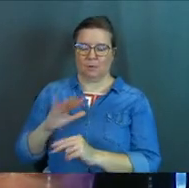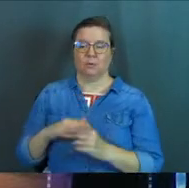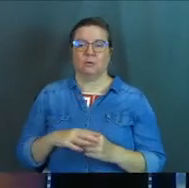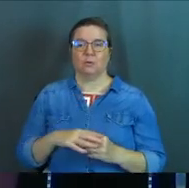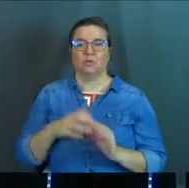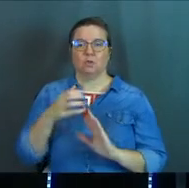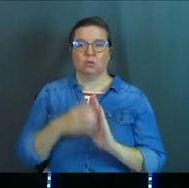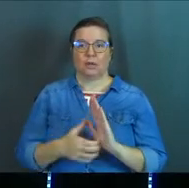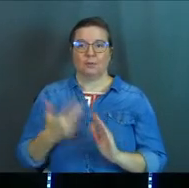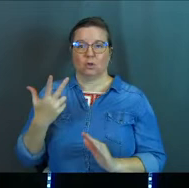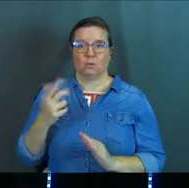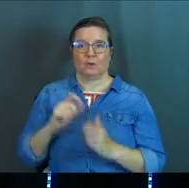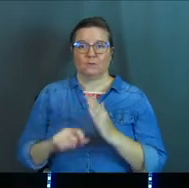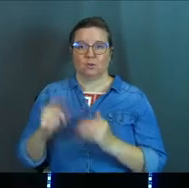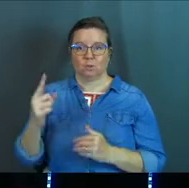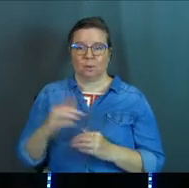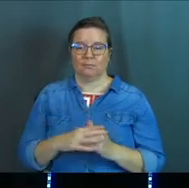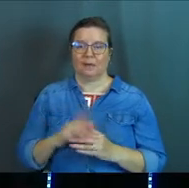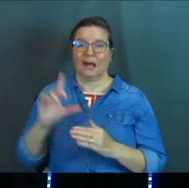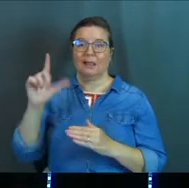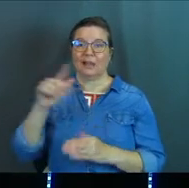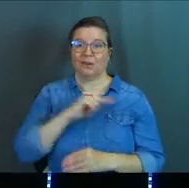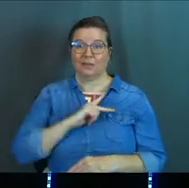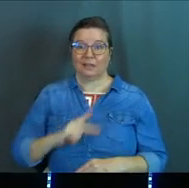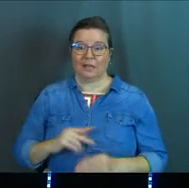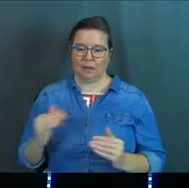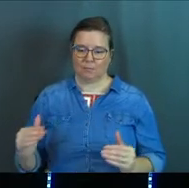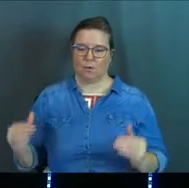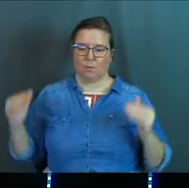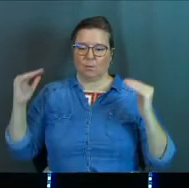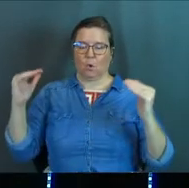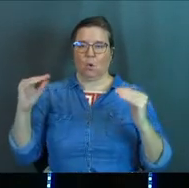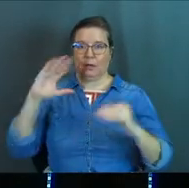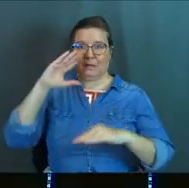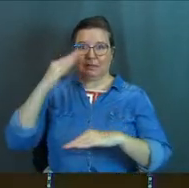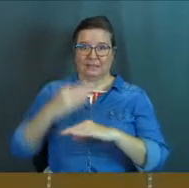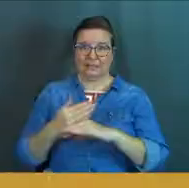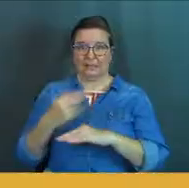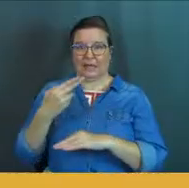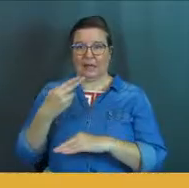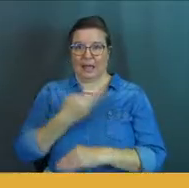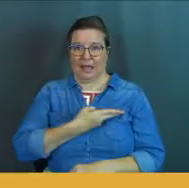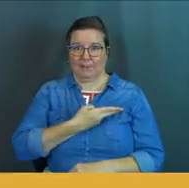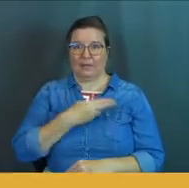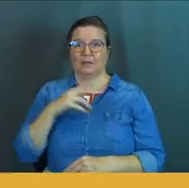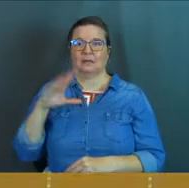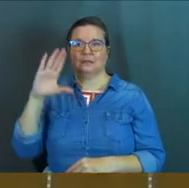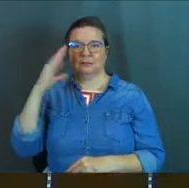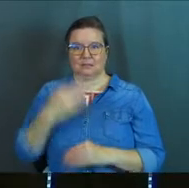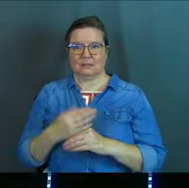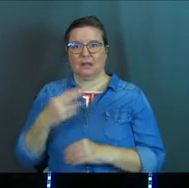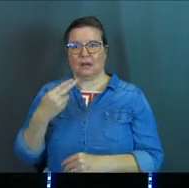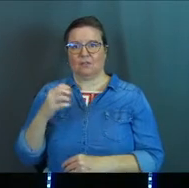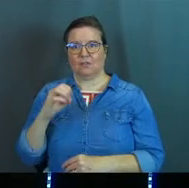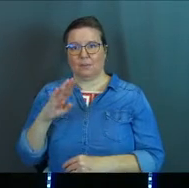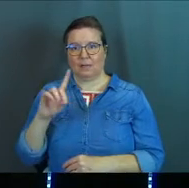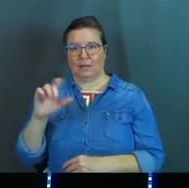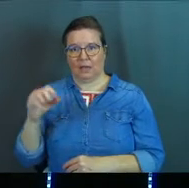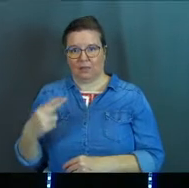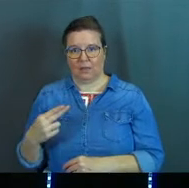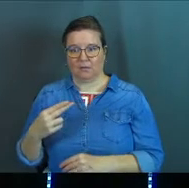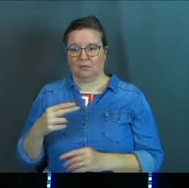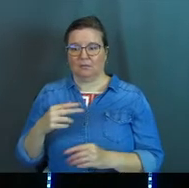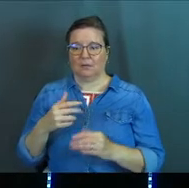verse 1. Sometime later, King Xerxes promoted Haman, son of Hammedatha the Agagite, over the